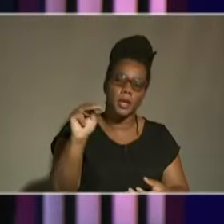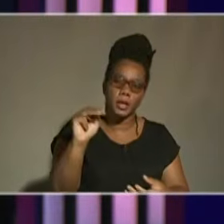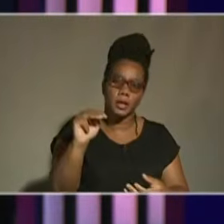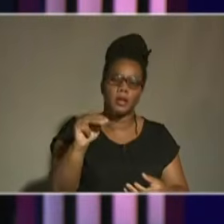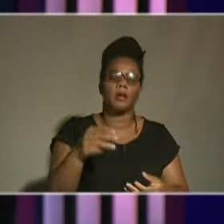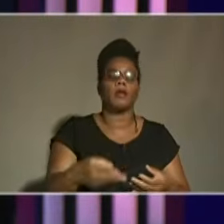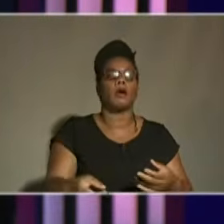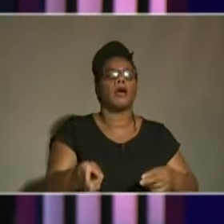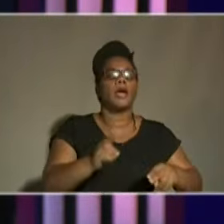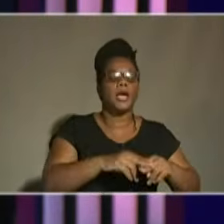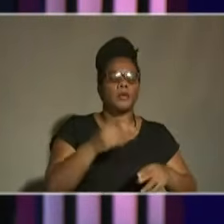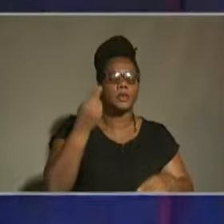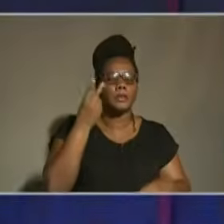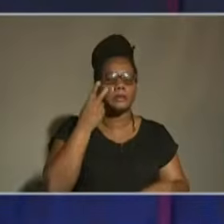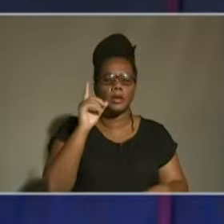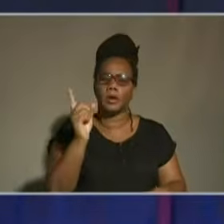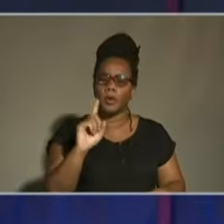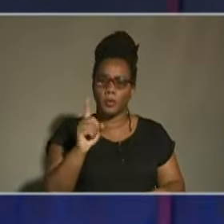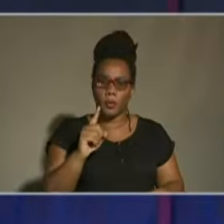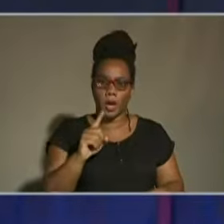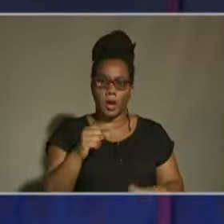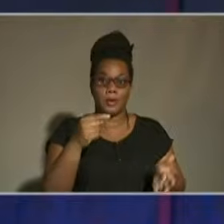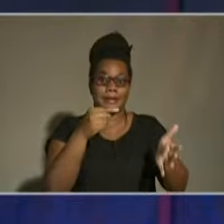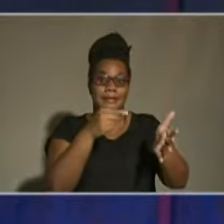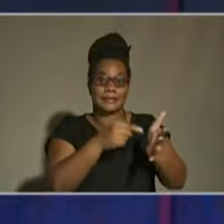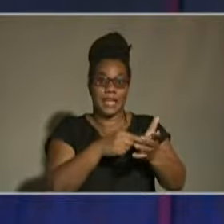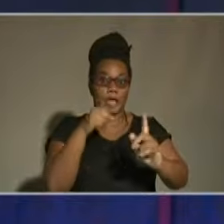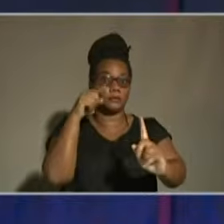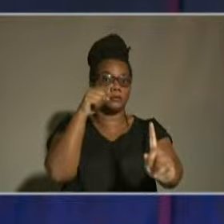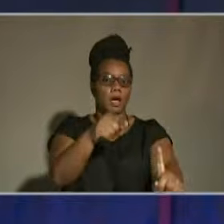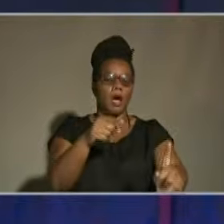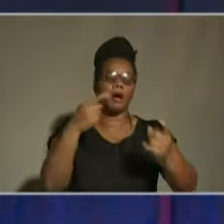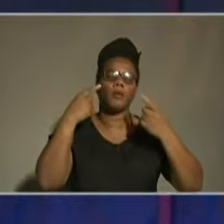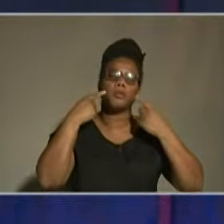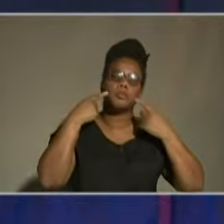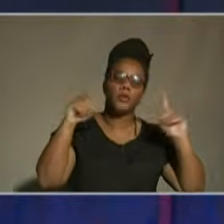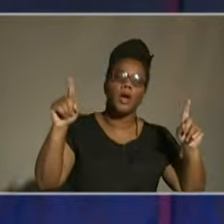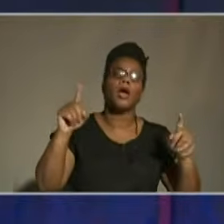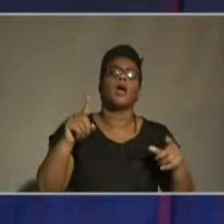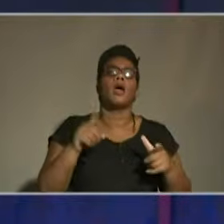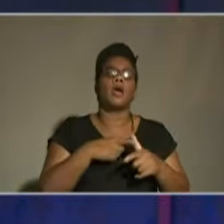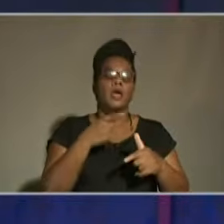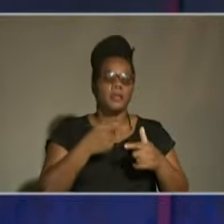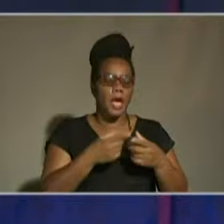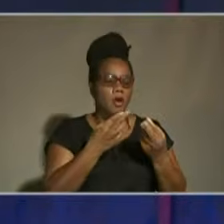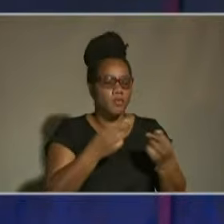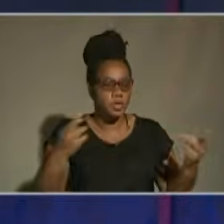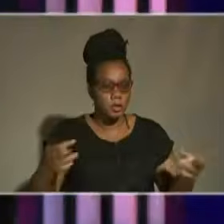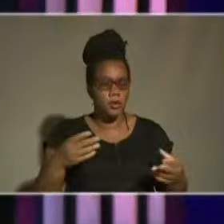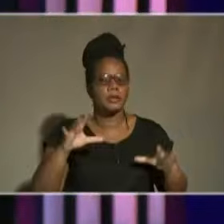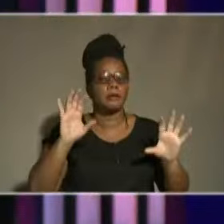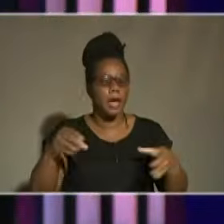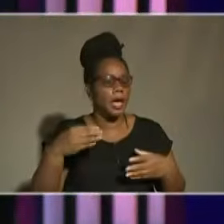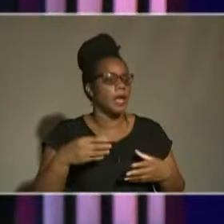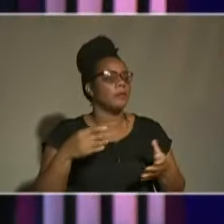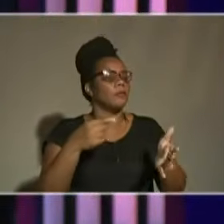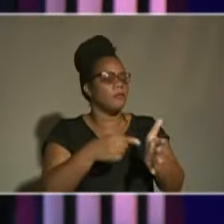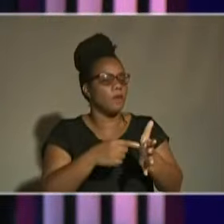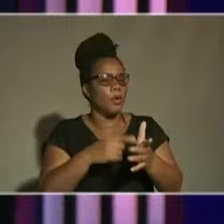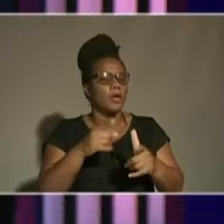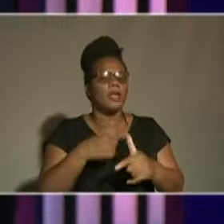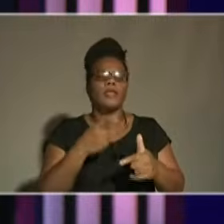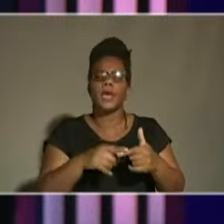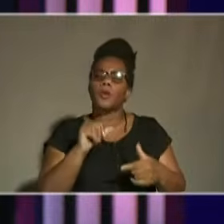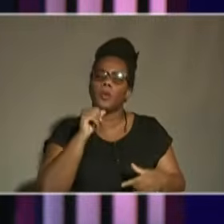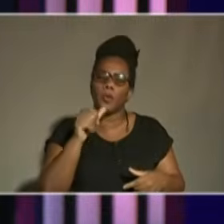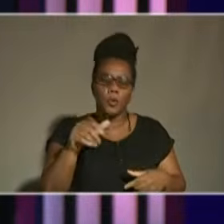where, as the debt target is achieved and resources can be released, it can be afforded. We weren't calling for 3.5